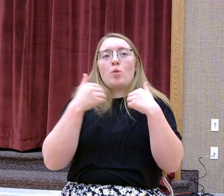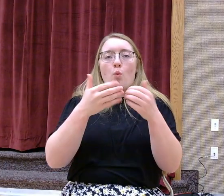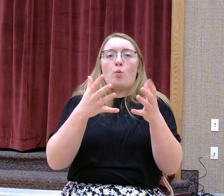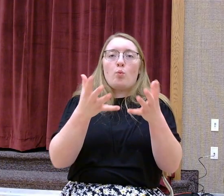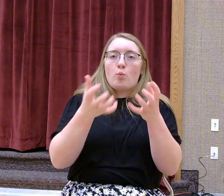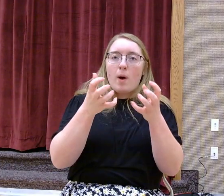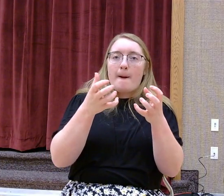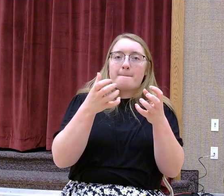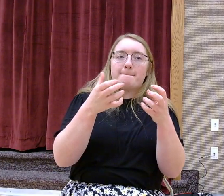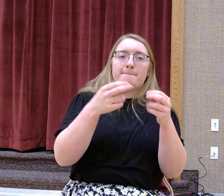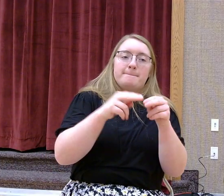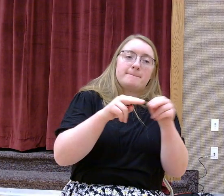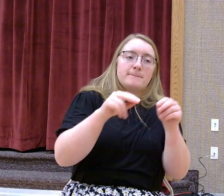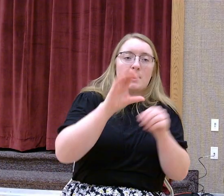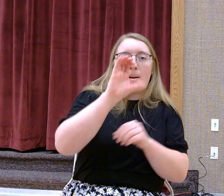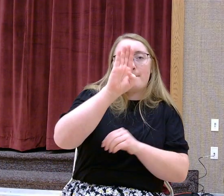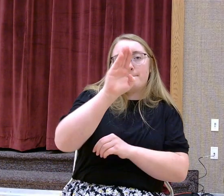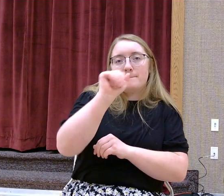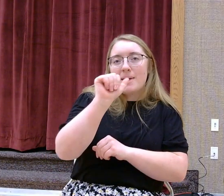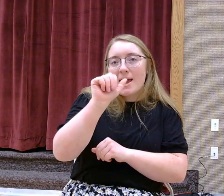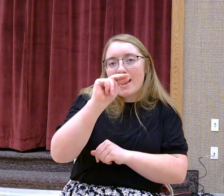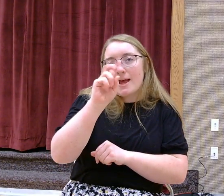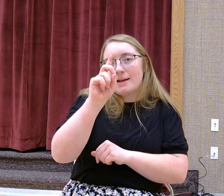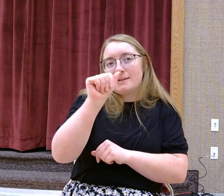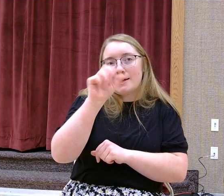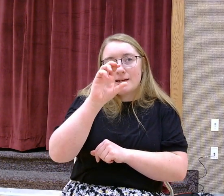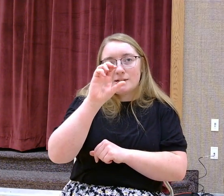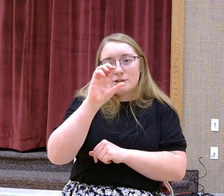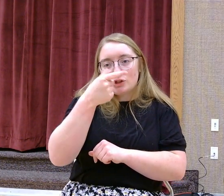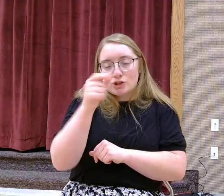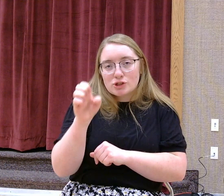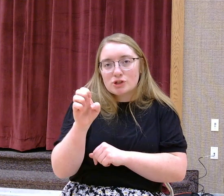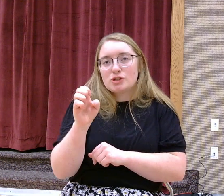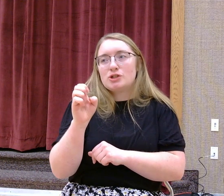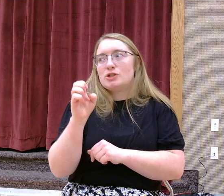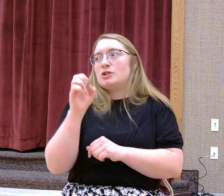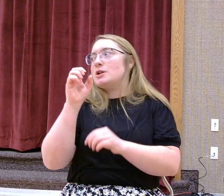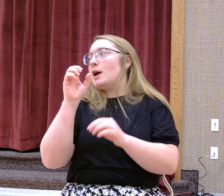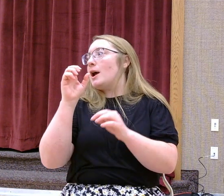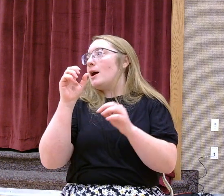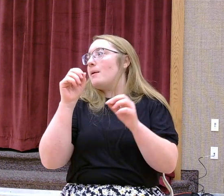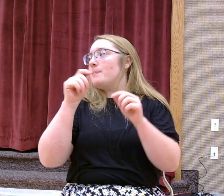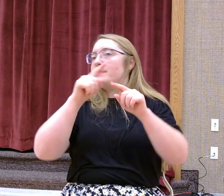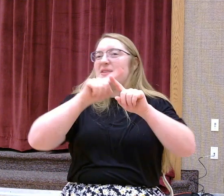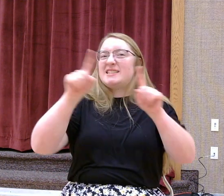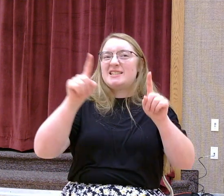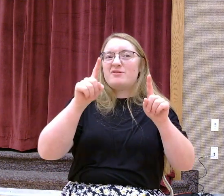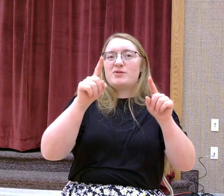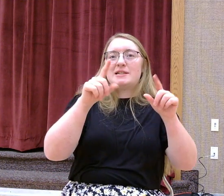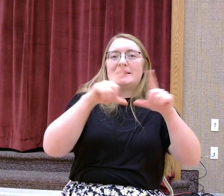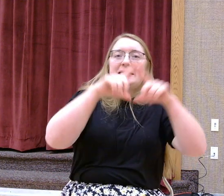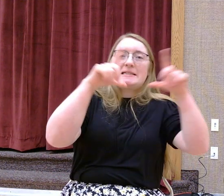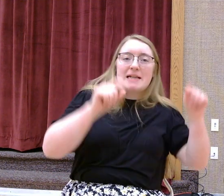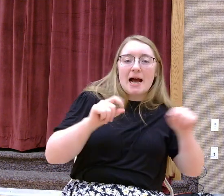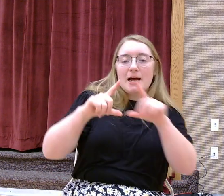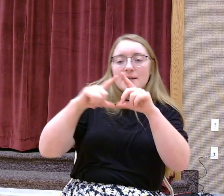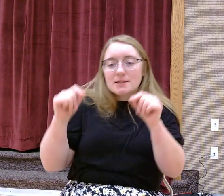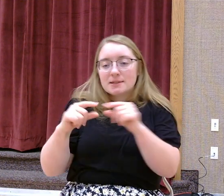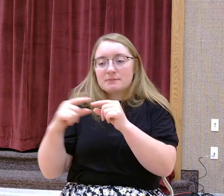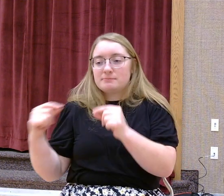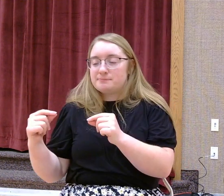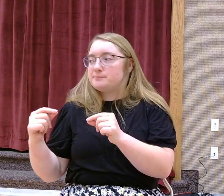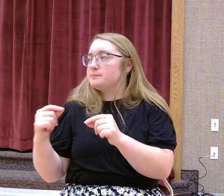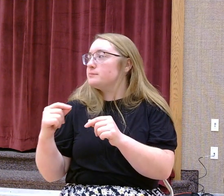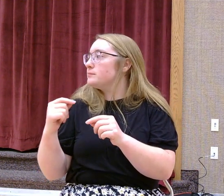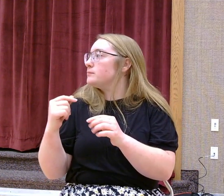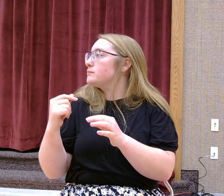bandages, various sizes, some sterile gauze pads, an ACE wrap. A tourniquet is